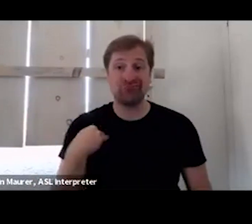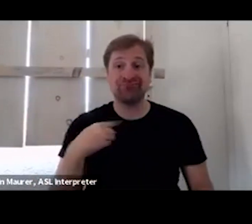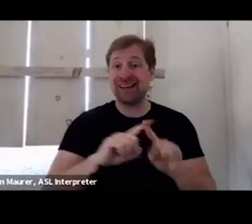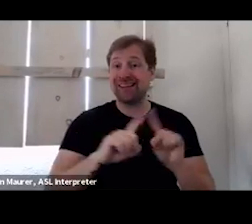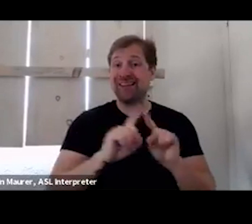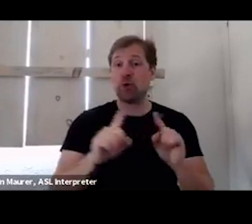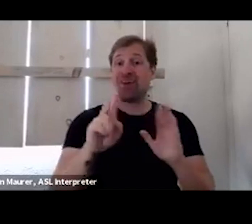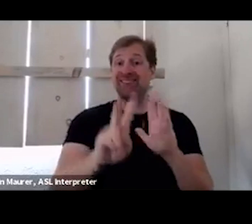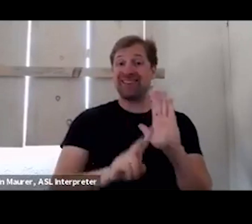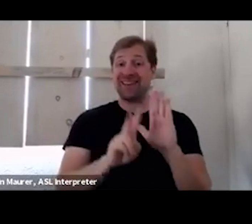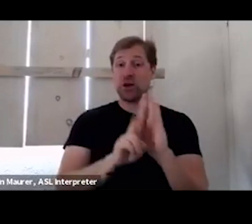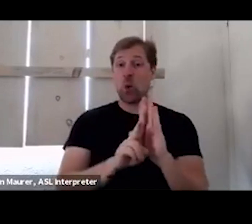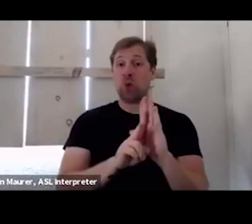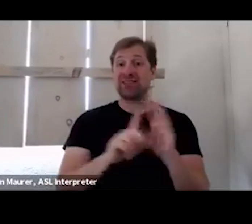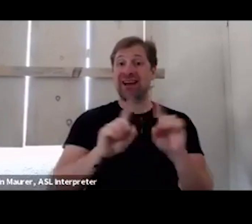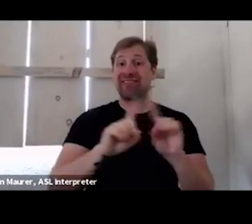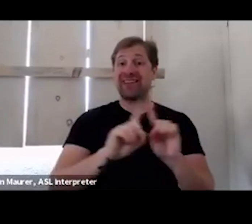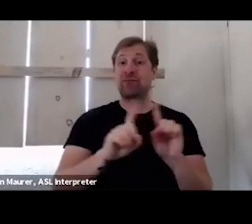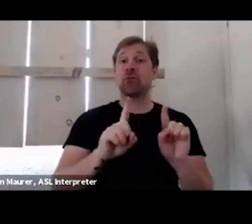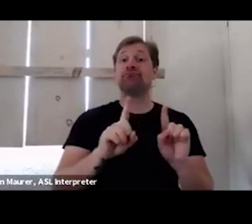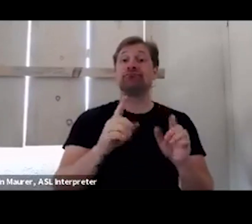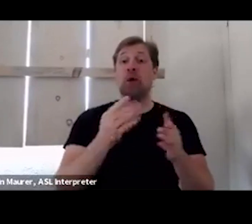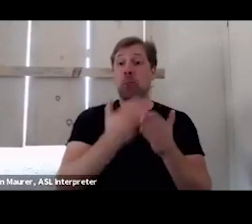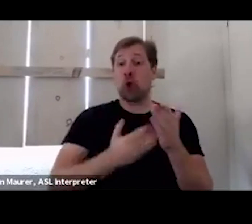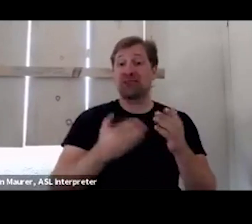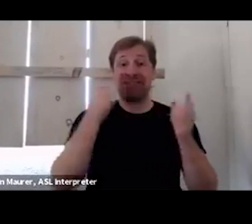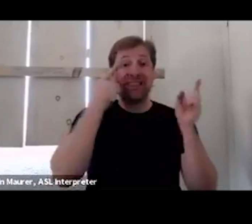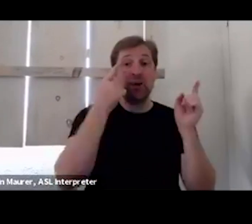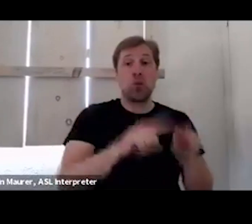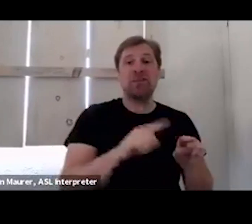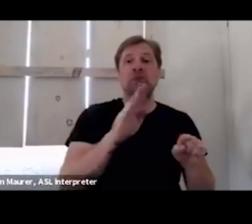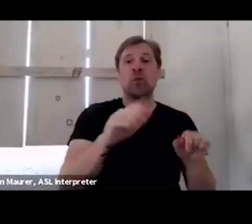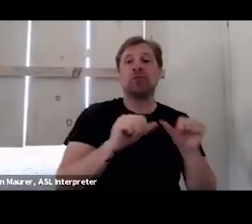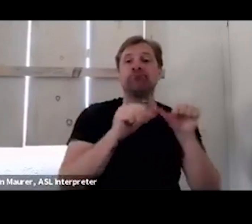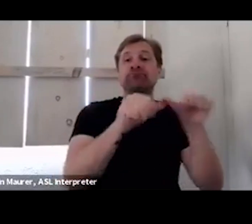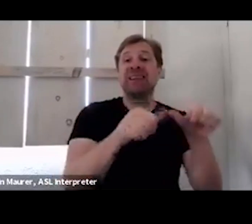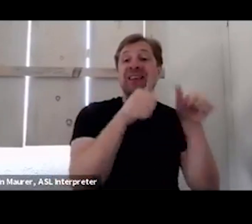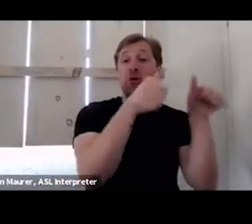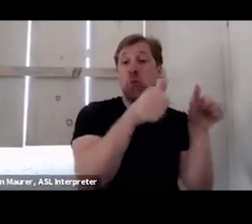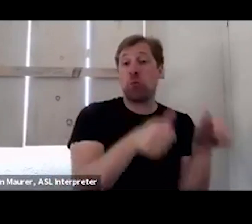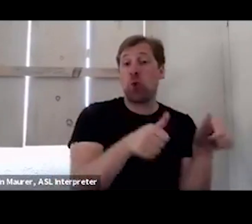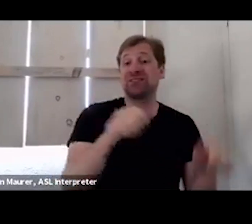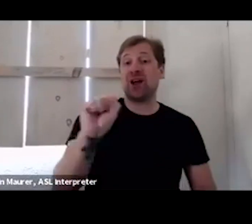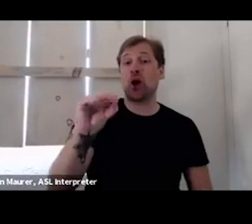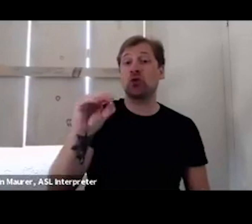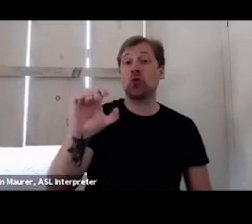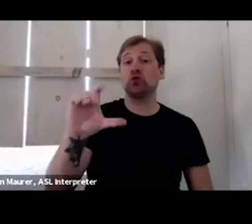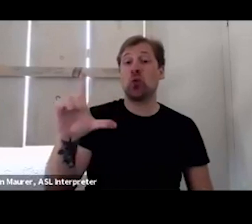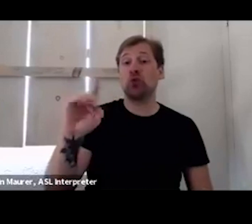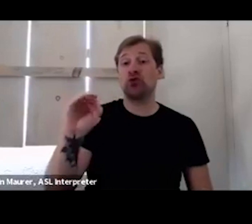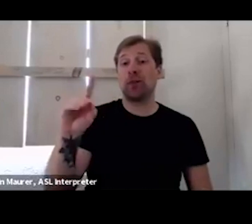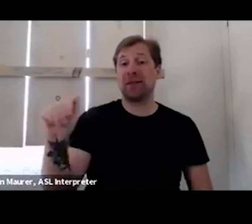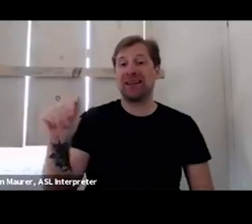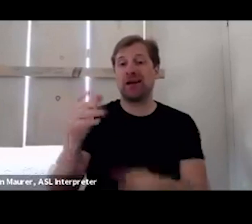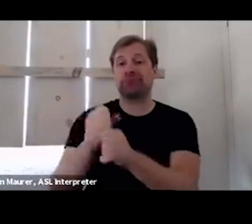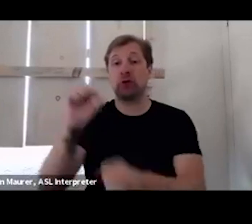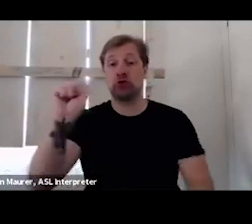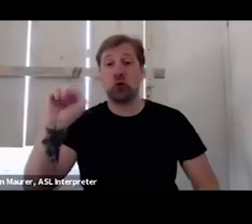elements of the agreement will be posted regularly on social media. August 5th through